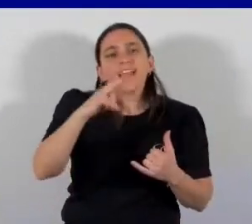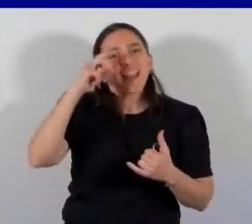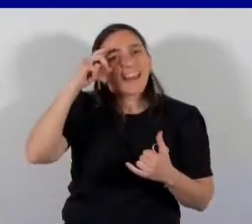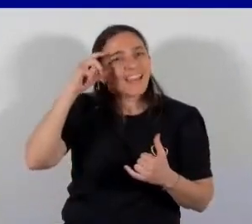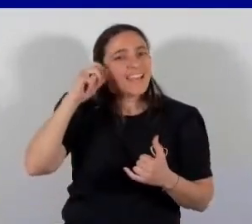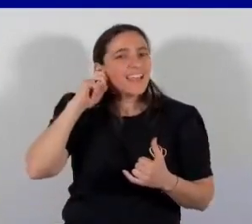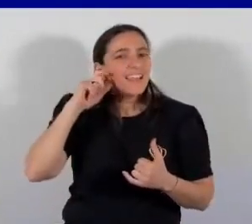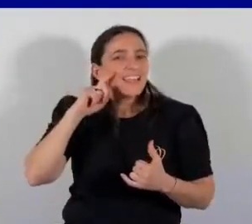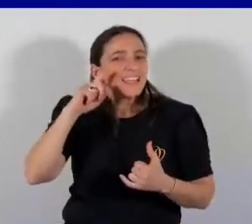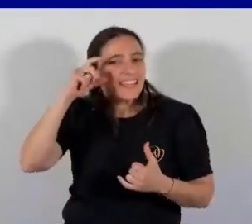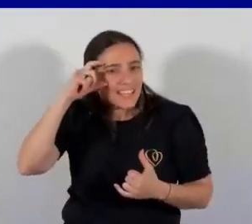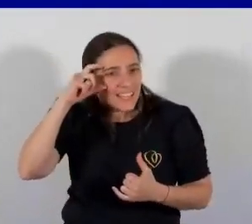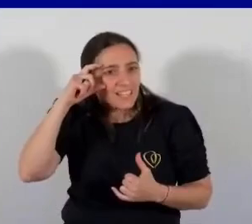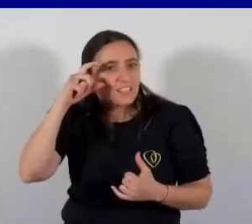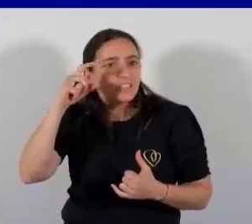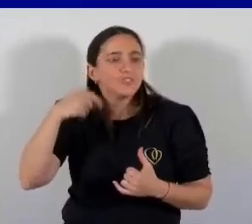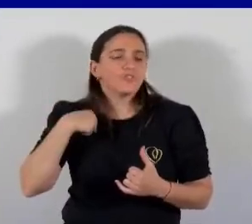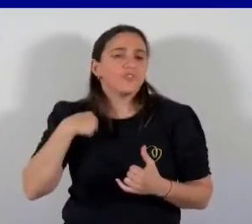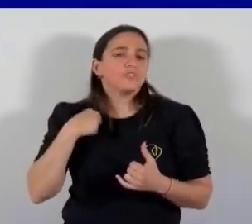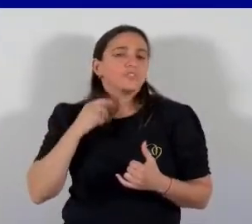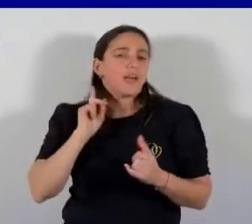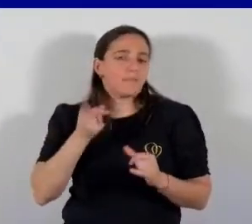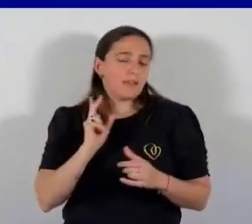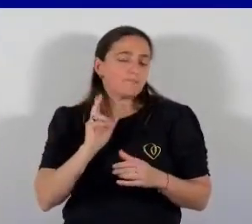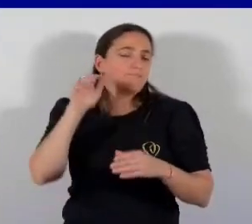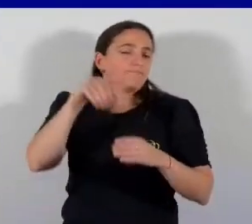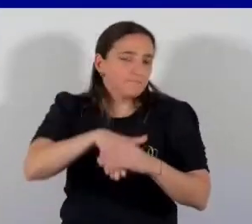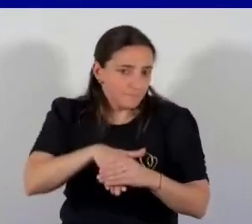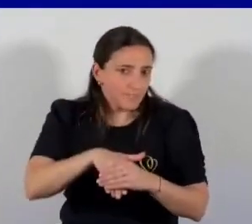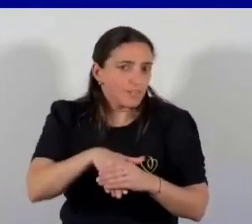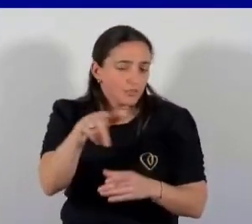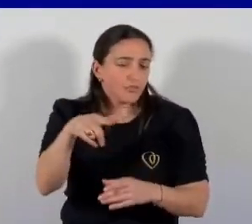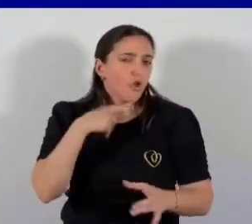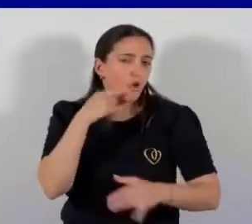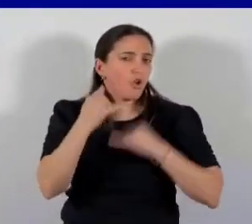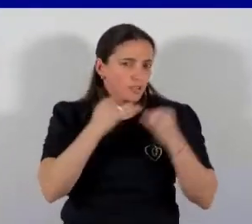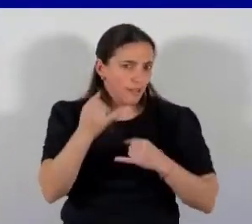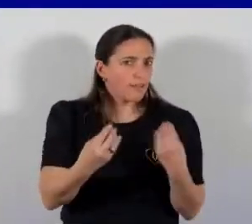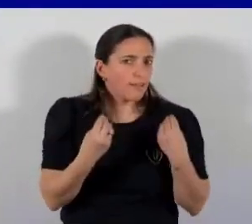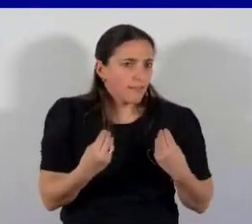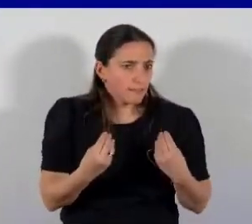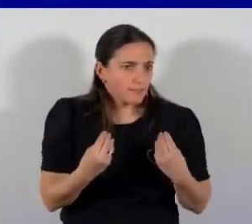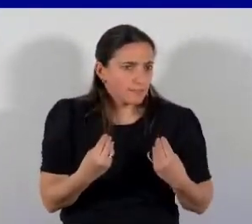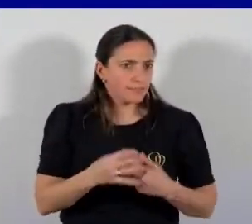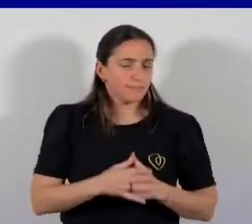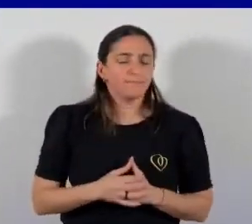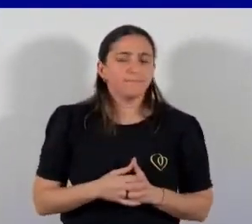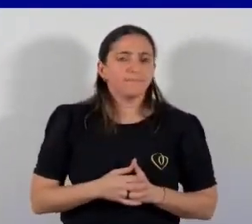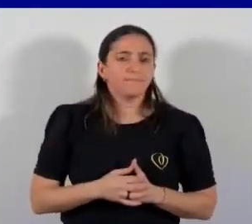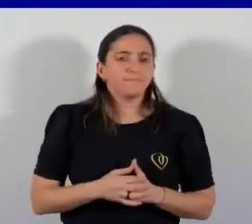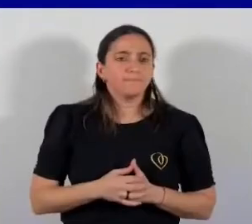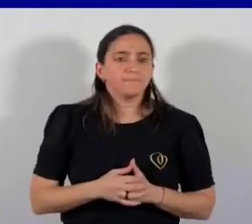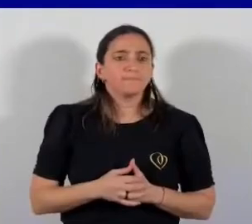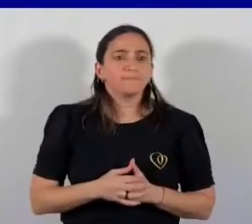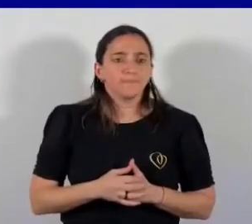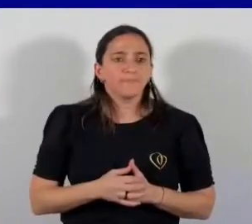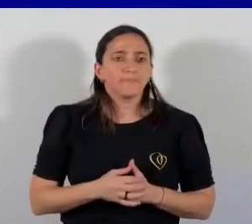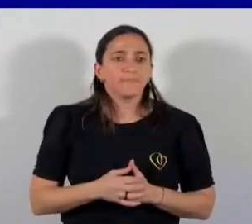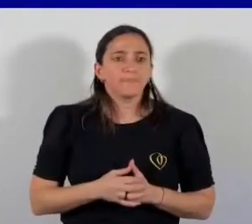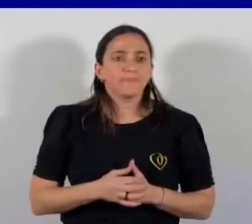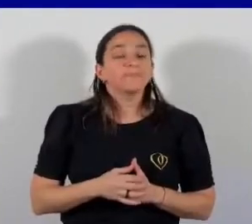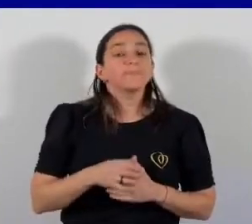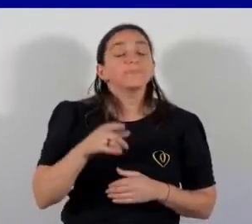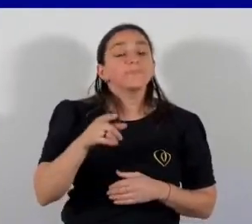of great value yo metí la mano ahí adentro. is the RIGI. Voy a contar qué es lo que hice. In fact, I put my hand in there, En el so I'm going to tell you what I